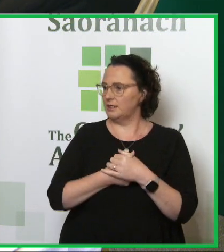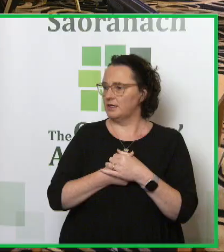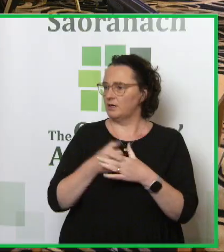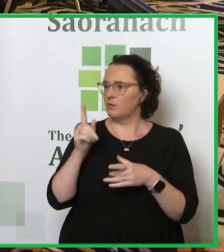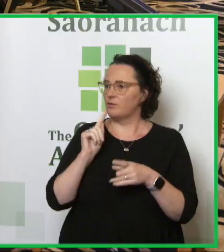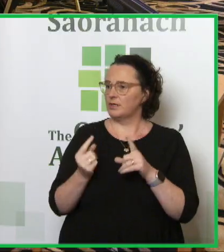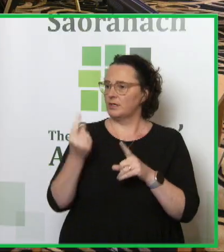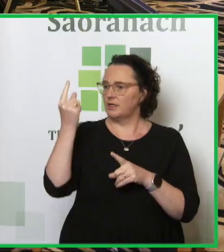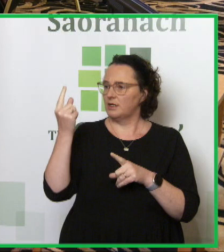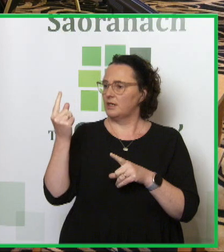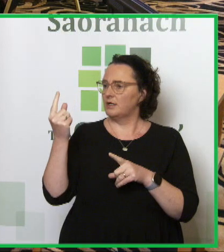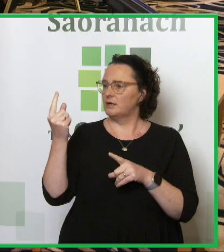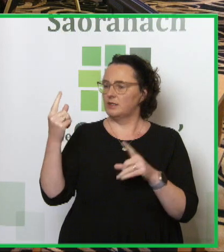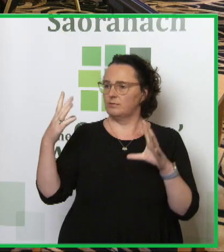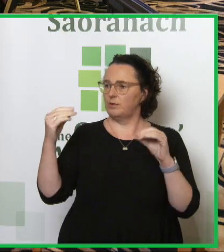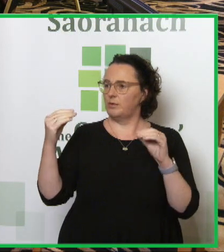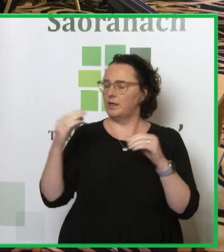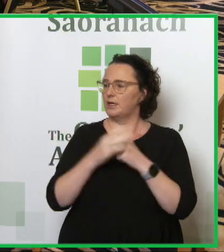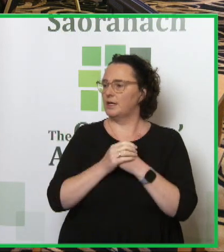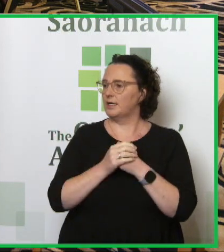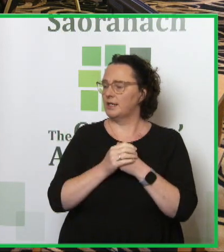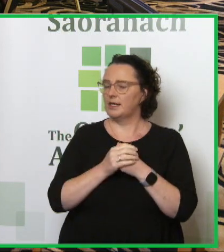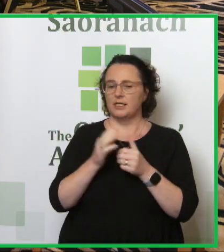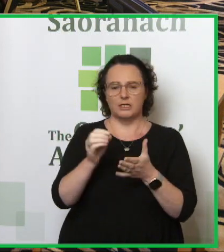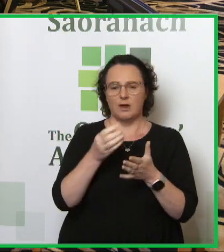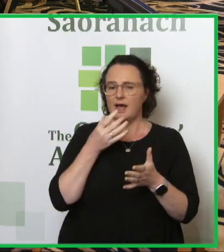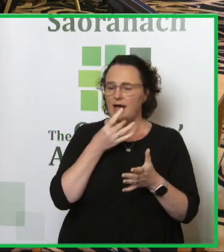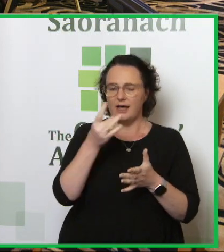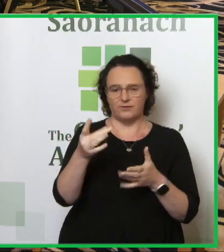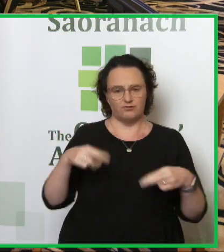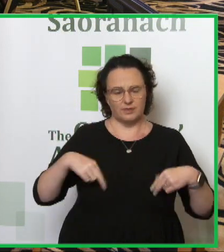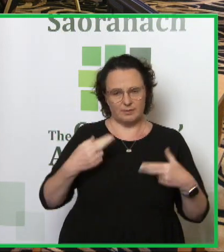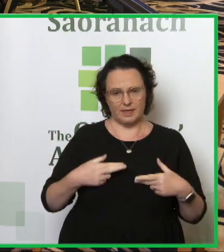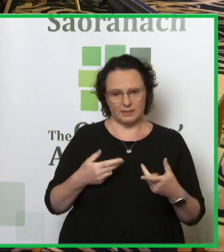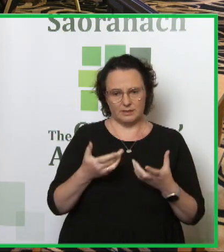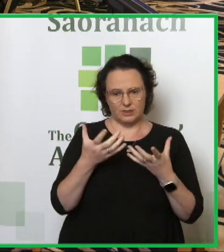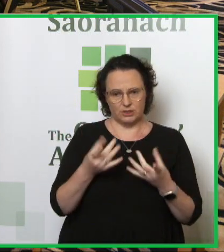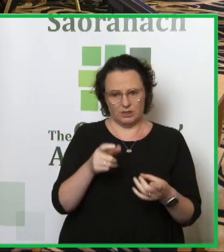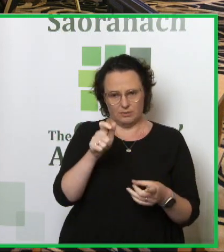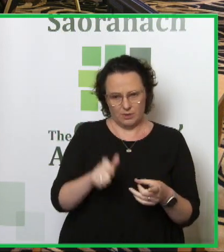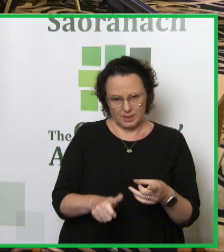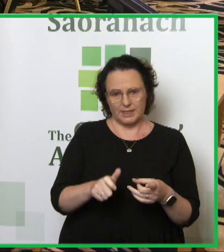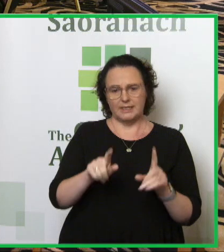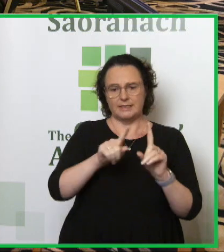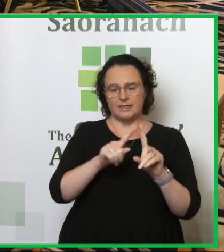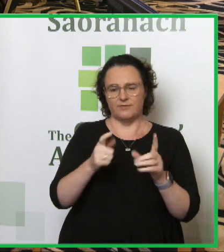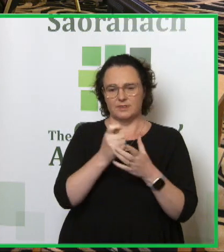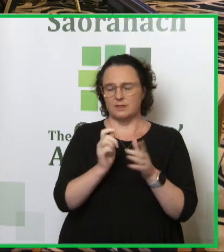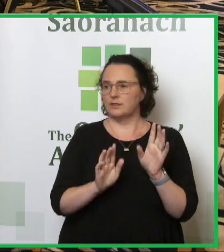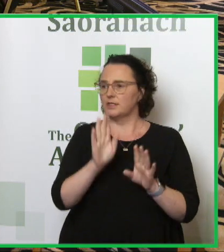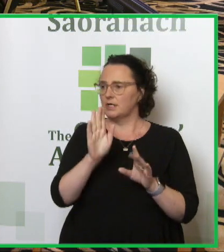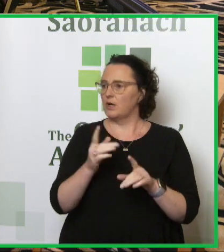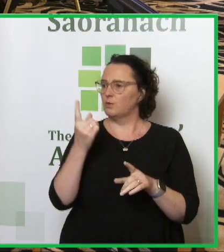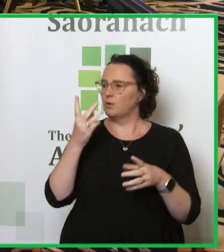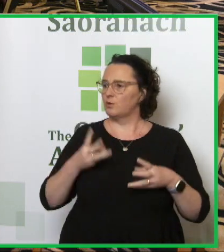just... Sorry, no, I'm going to have to respect the chair. I have to call different people at different times. Please, table 12. Yeah, I just